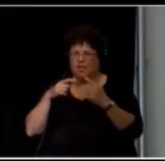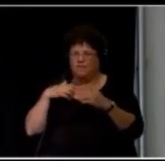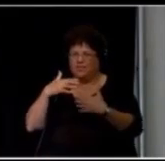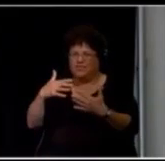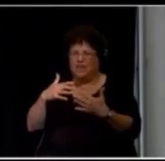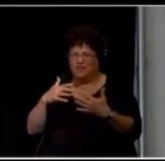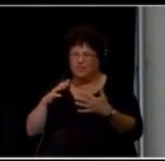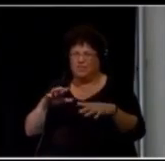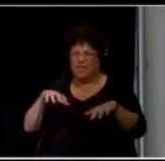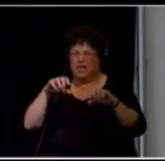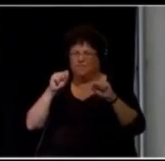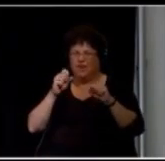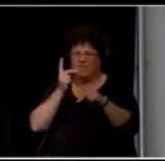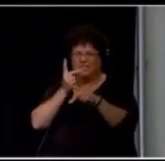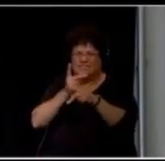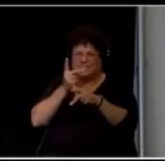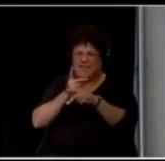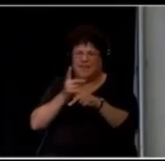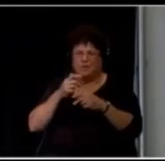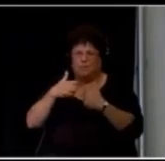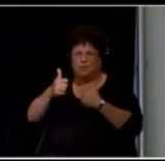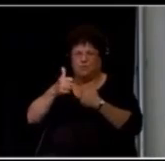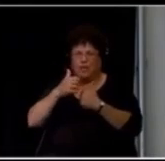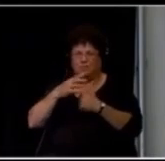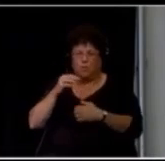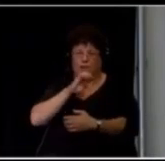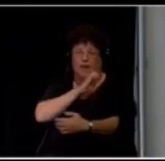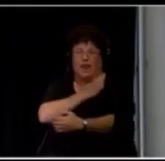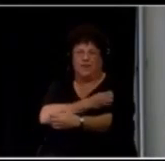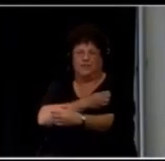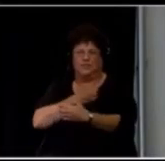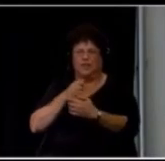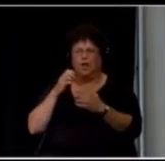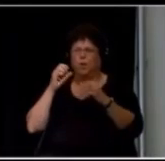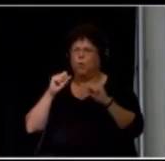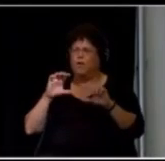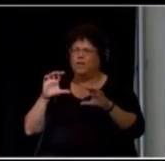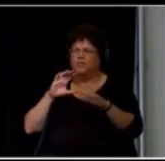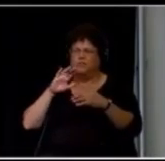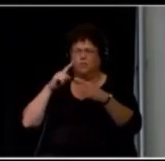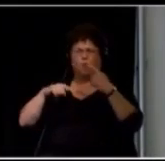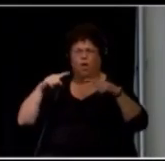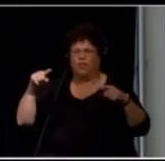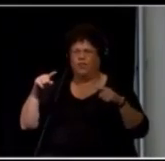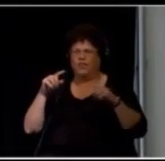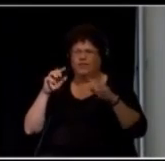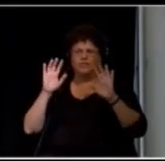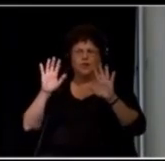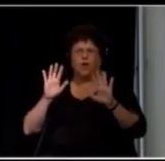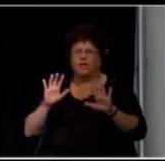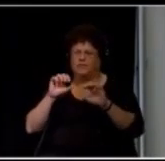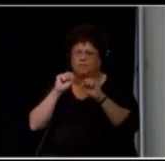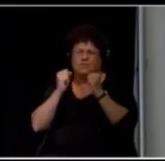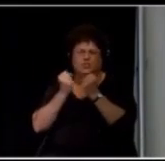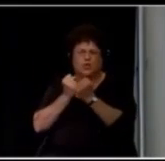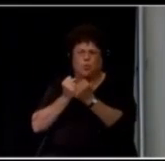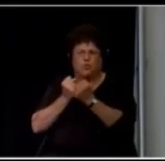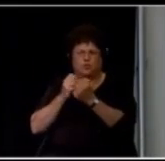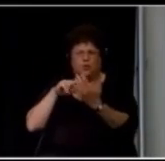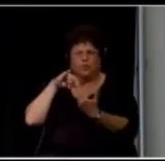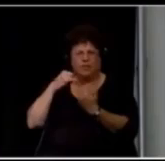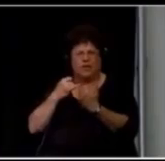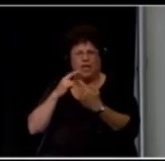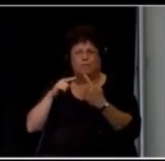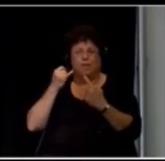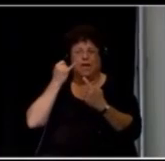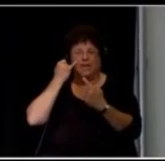sustainable energy. There are a lot of things that we could do that would be all these awesome social goods, but if we divide our energies